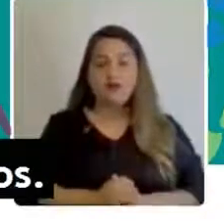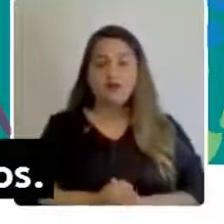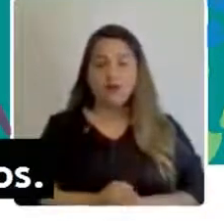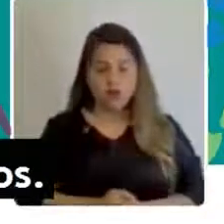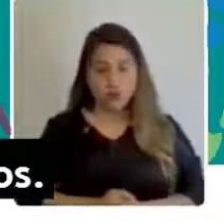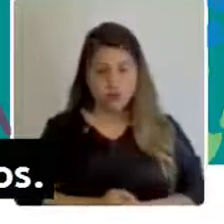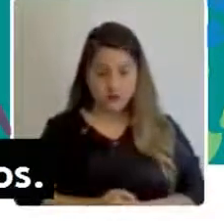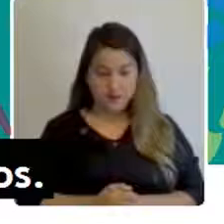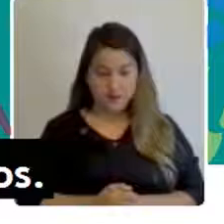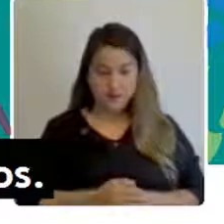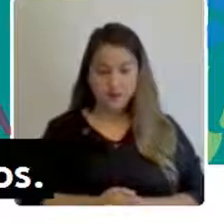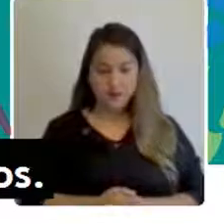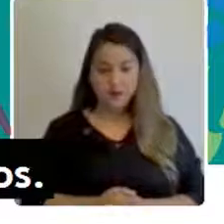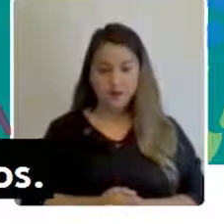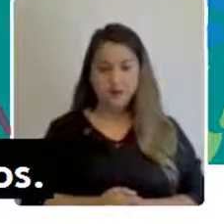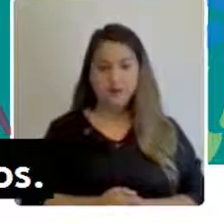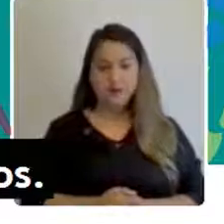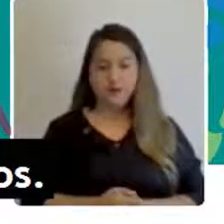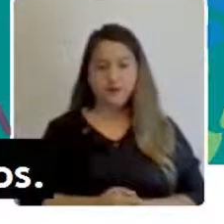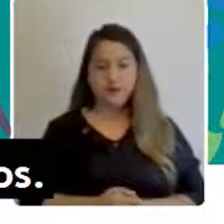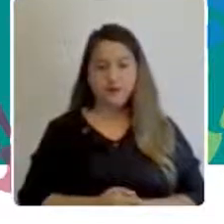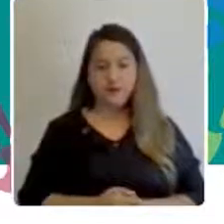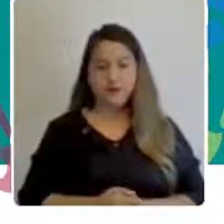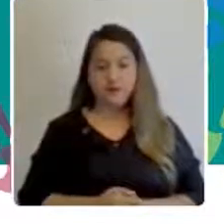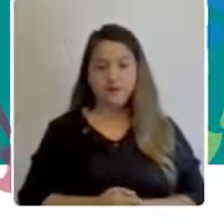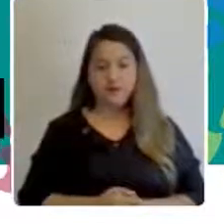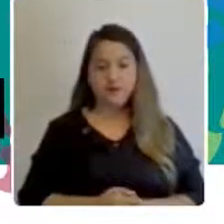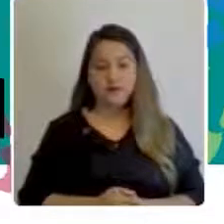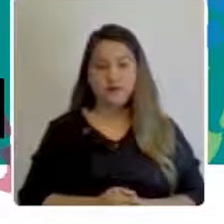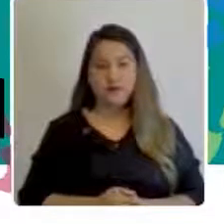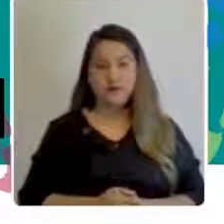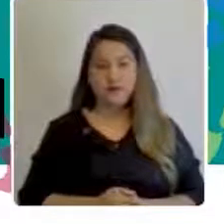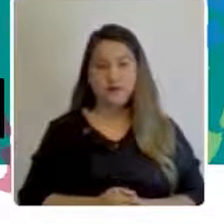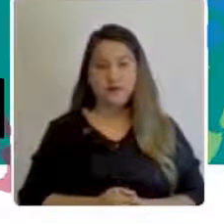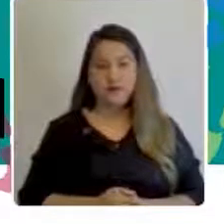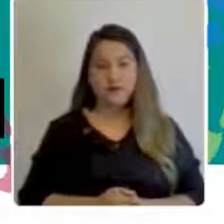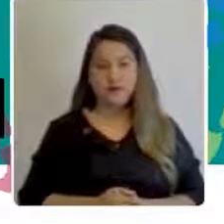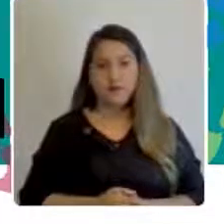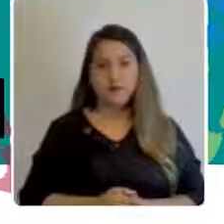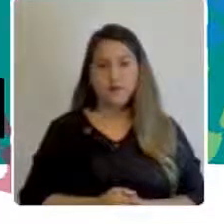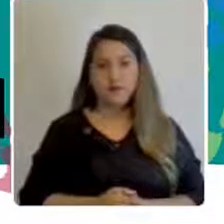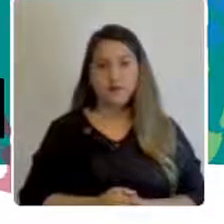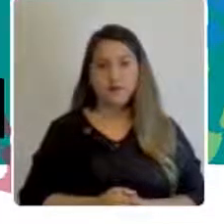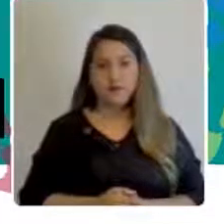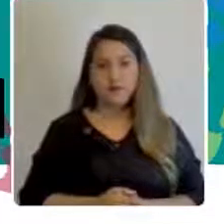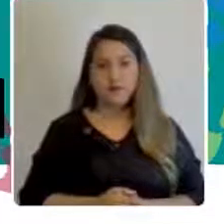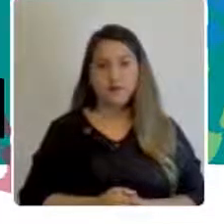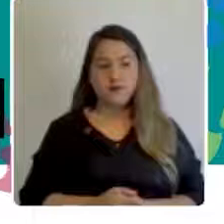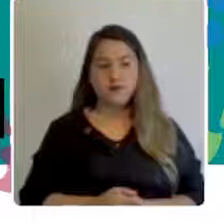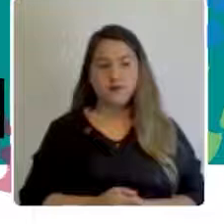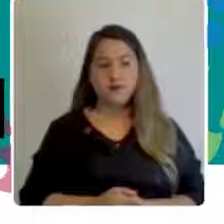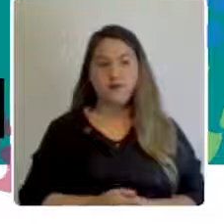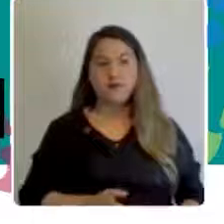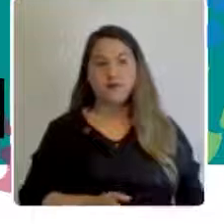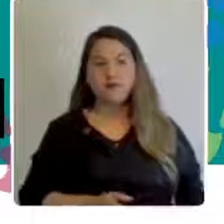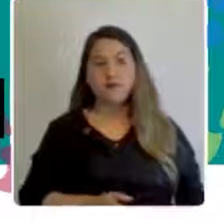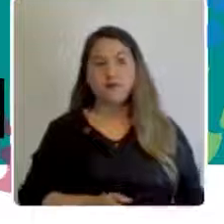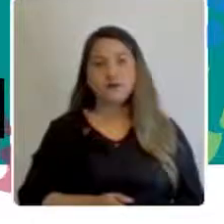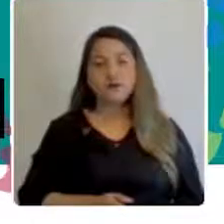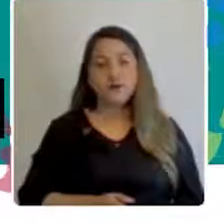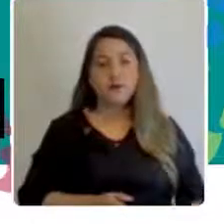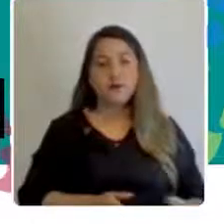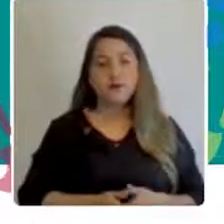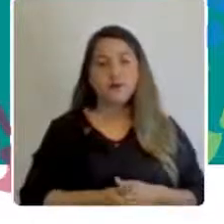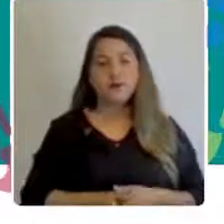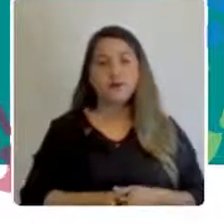not going to negotiate the price. So it's the problem in Europe is the access to